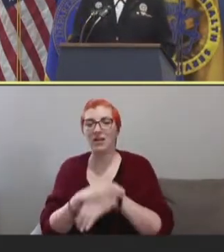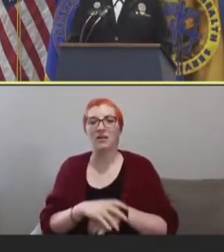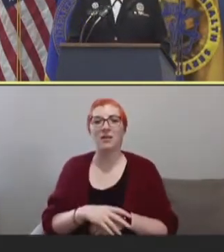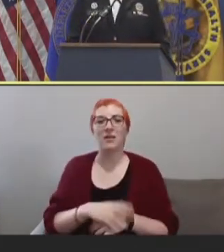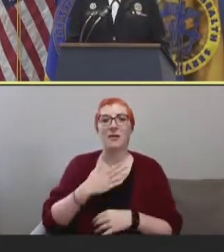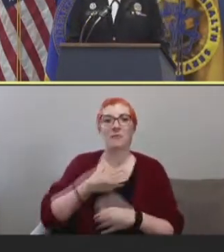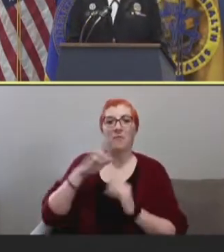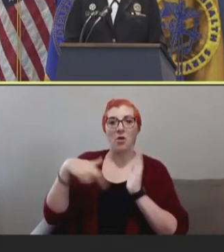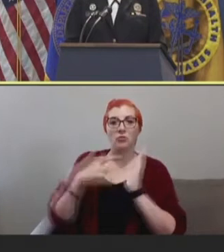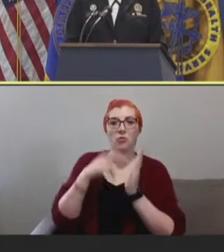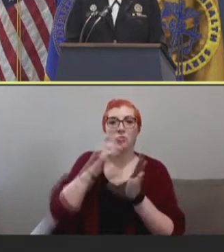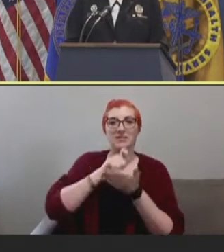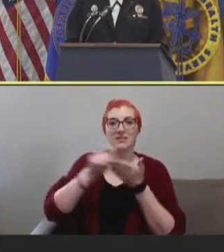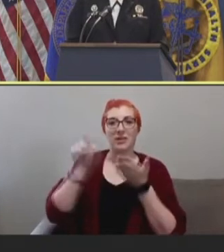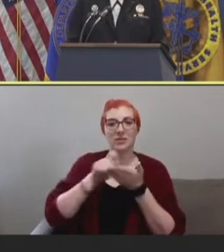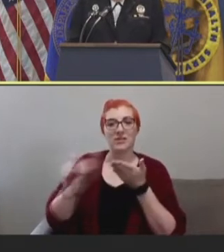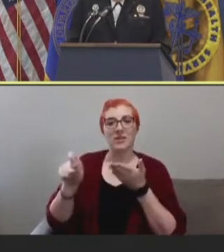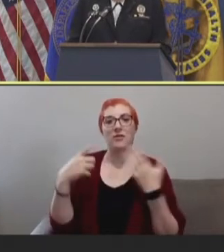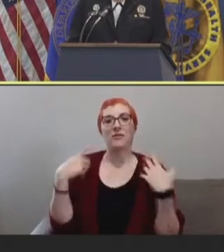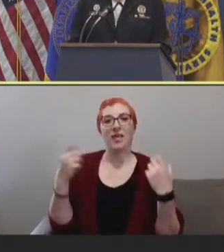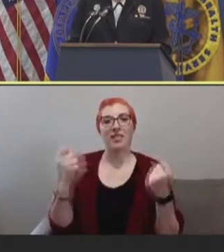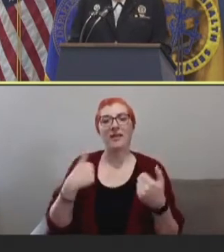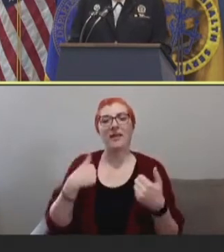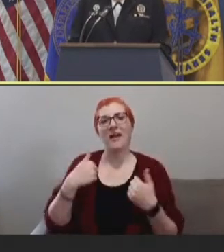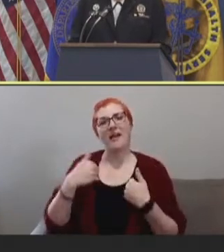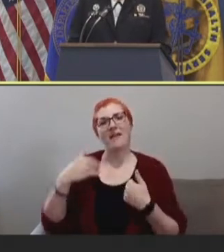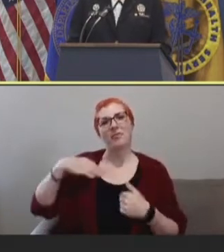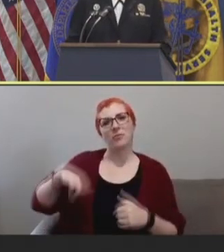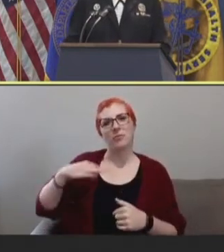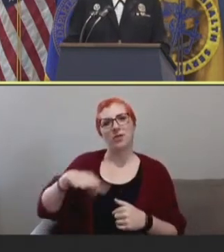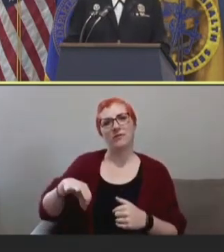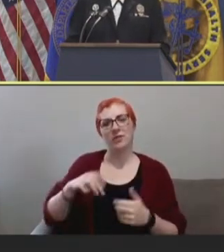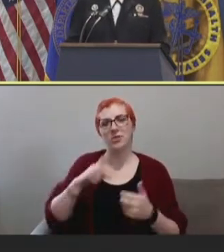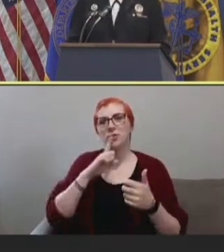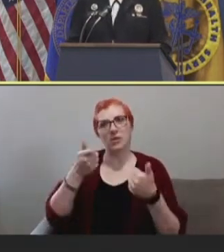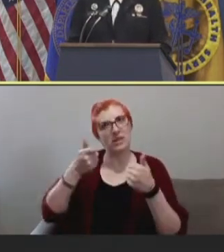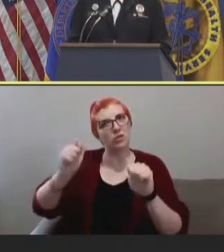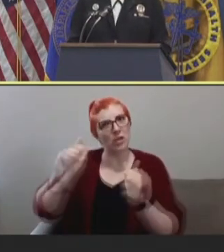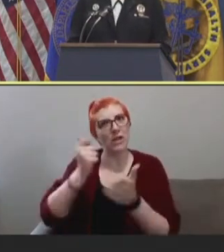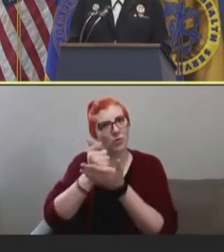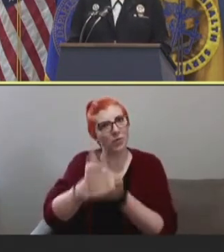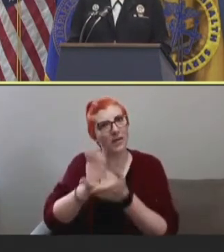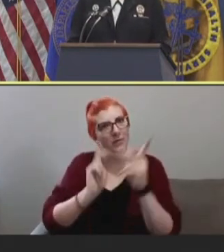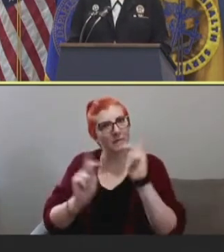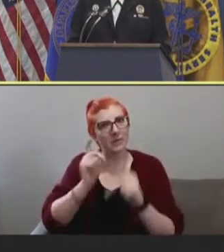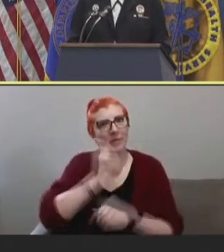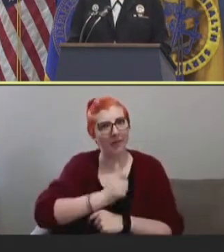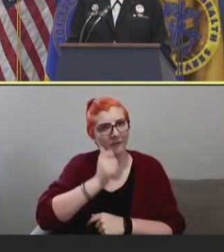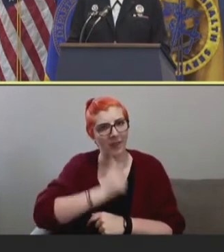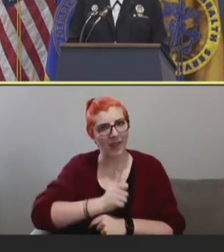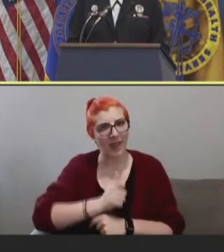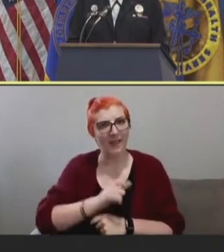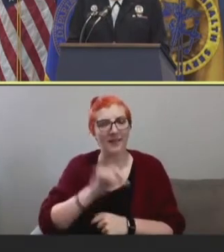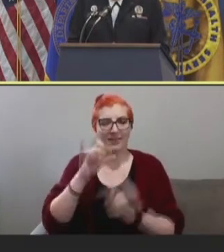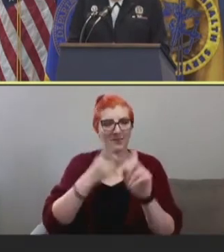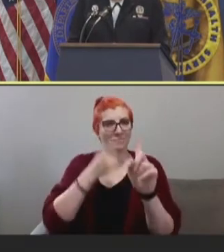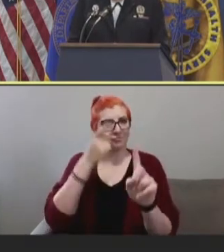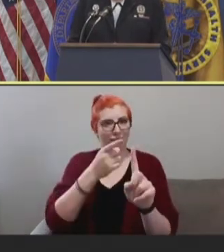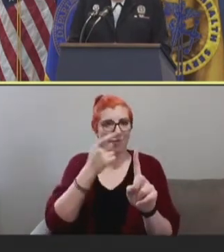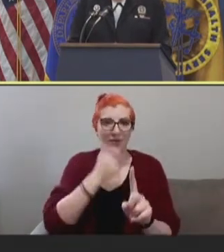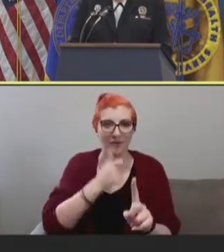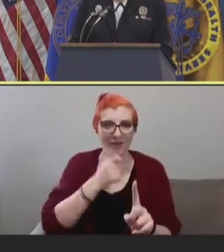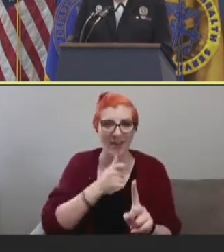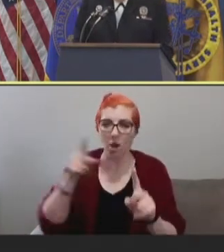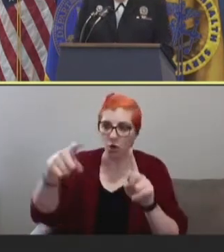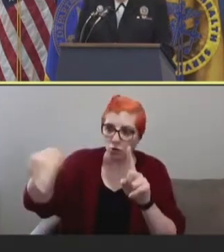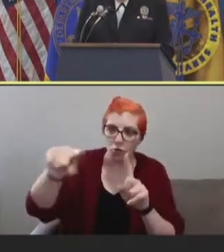Health, I really have the privilege of really trying to help people every day. That's what we're here for, and that's what you all do too. And